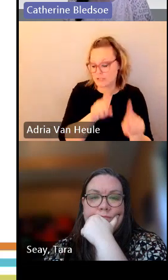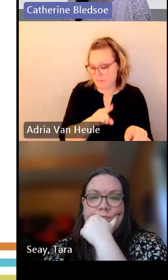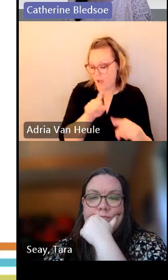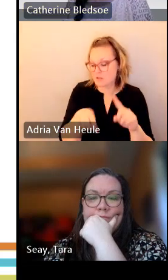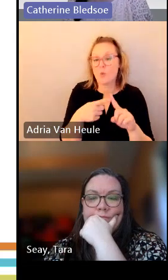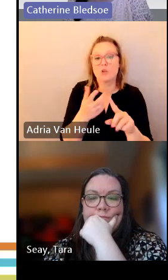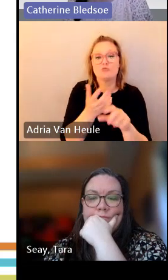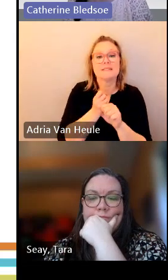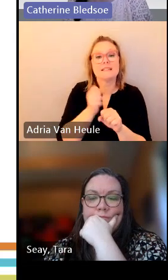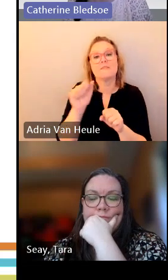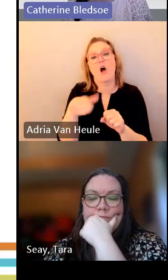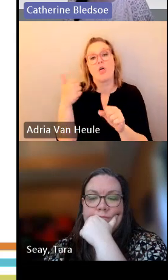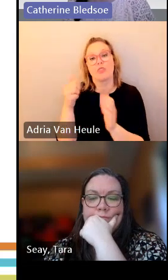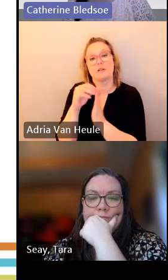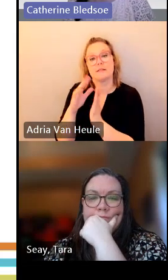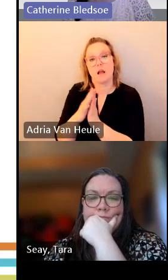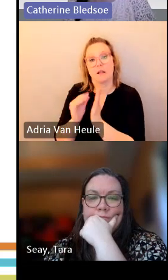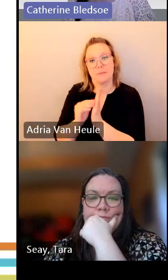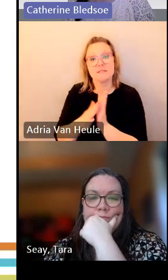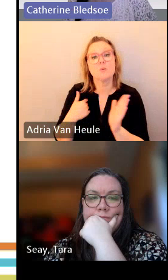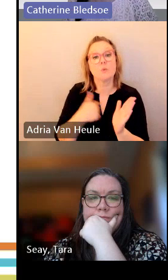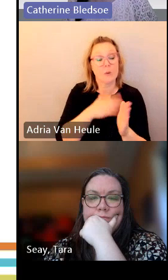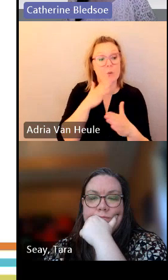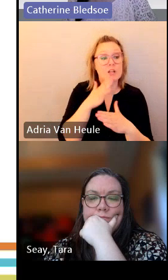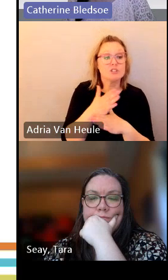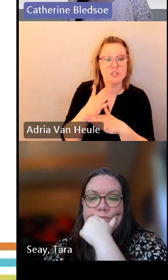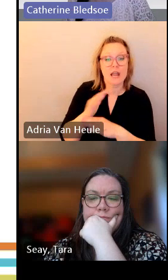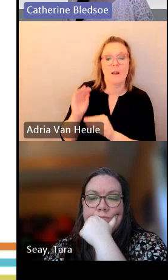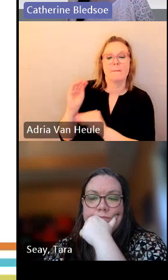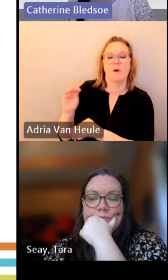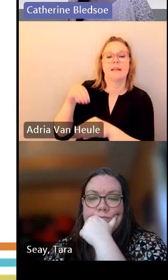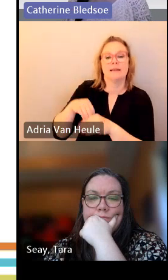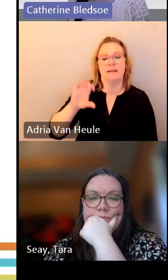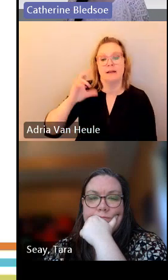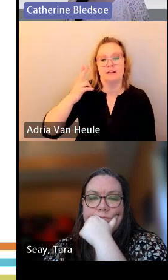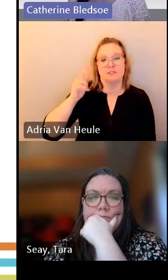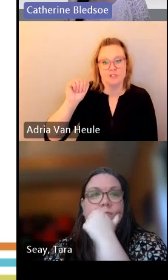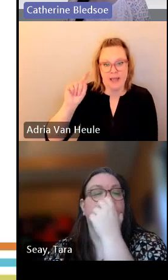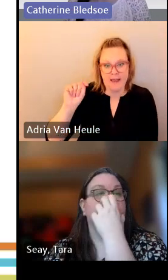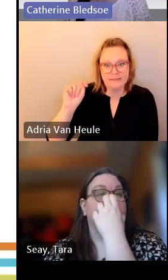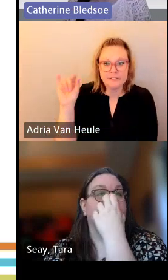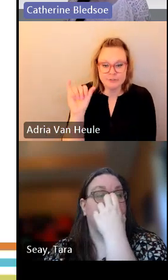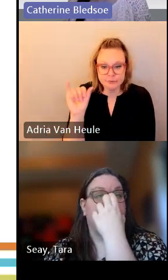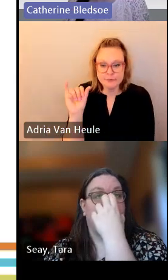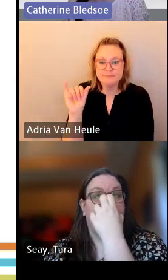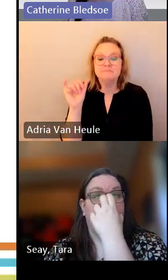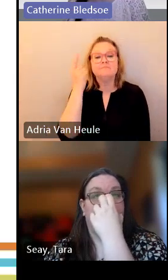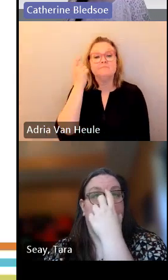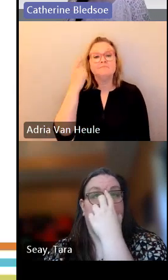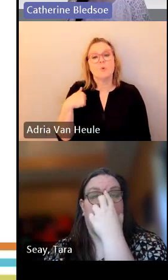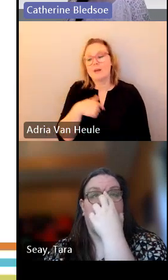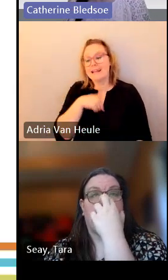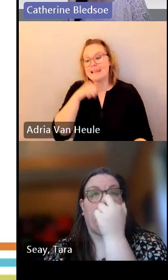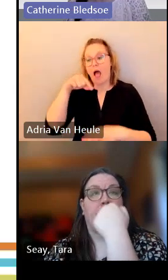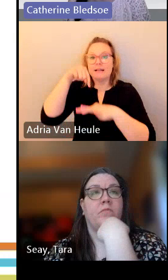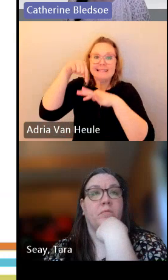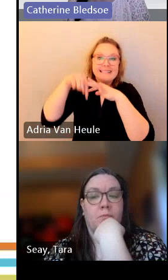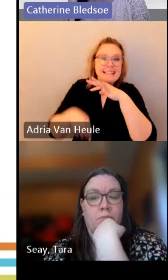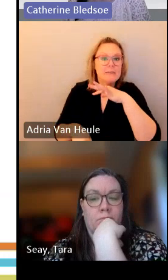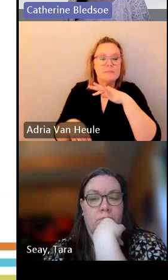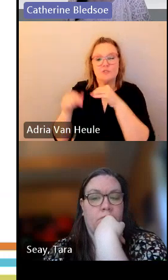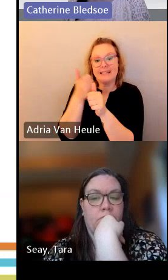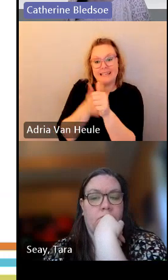documents. We will also share that document in the chat. Although we won't dive deeply into each area this morning,